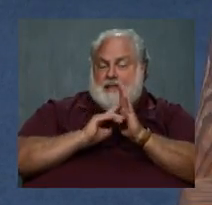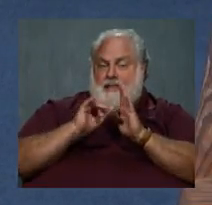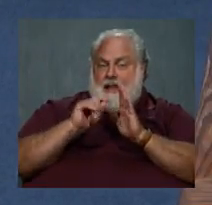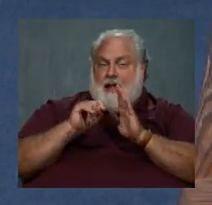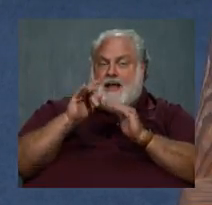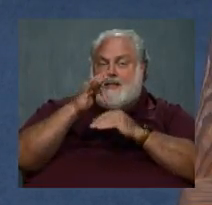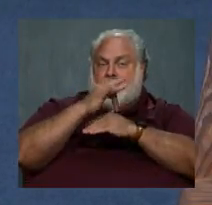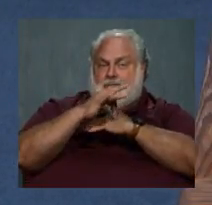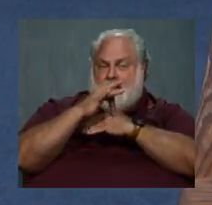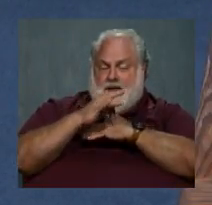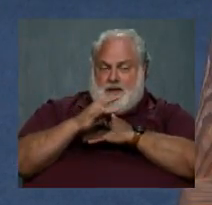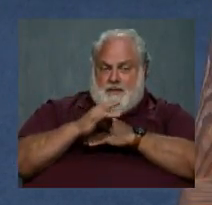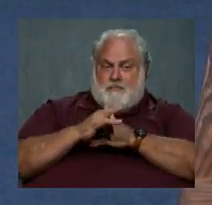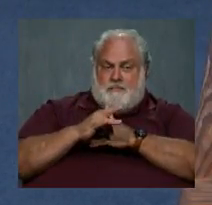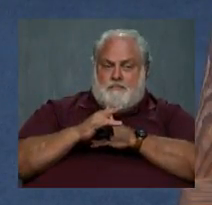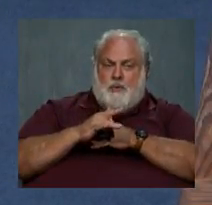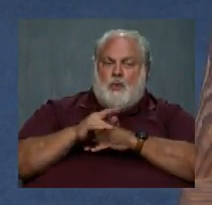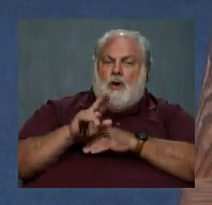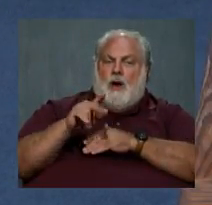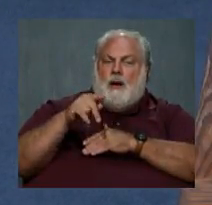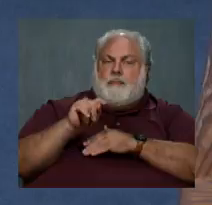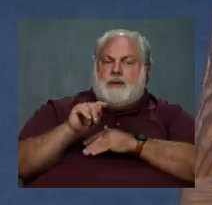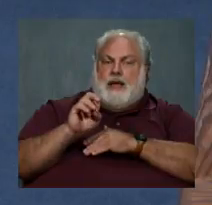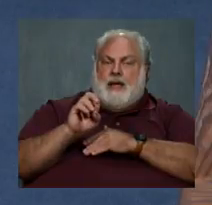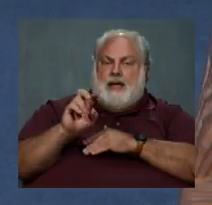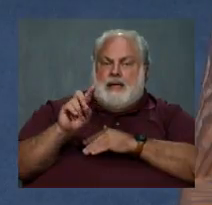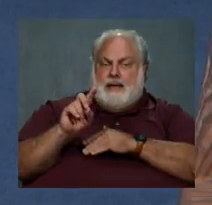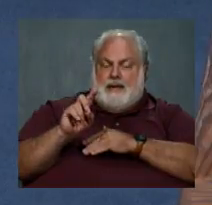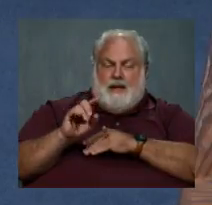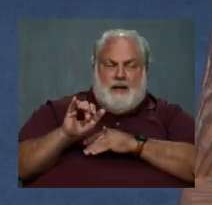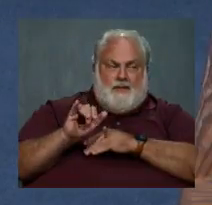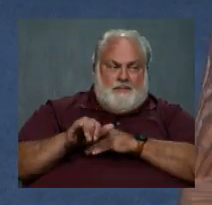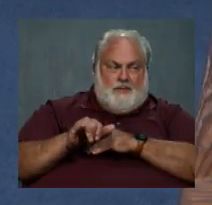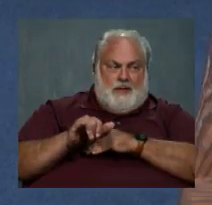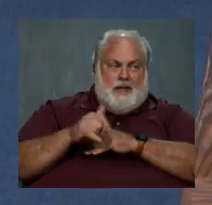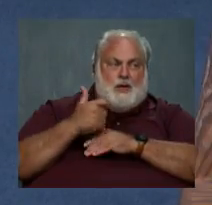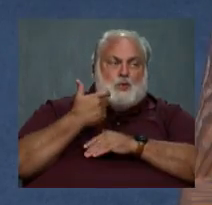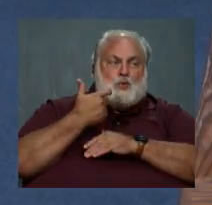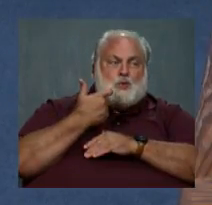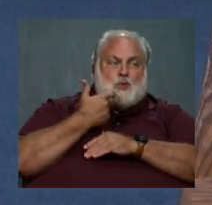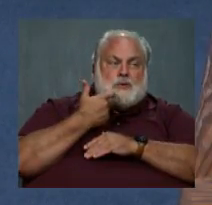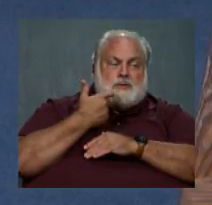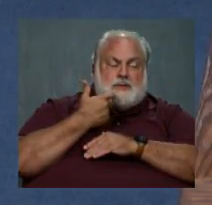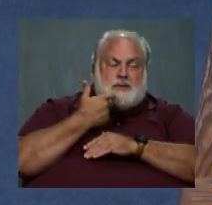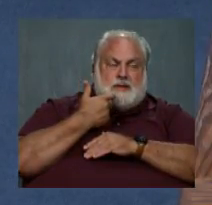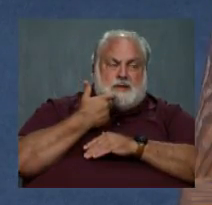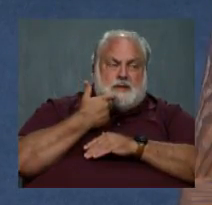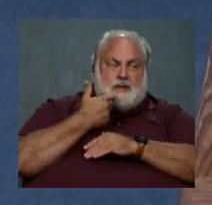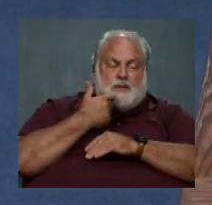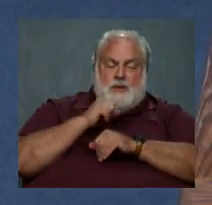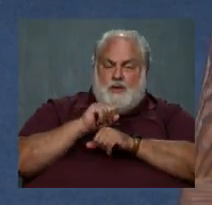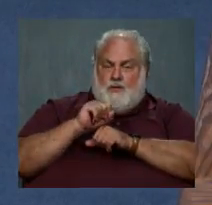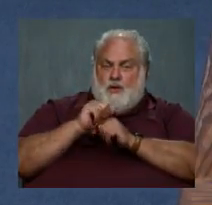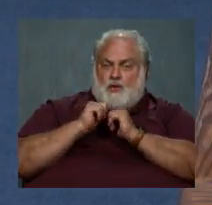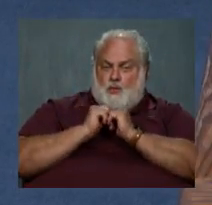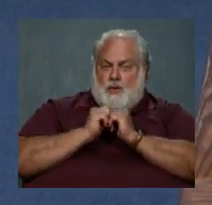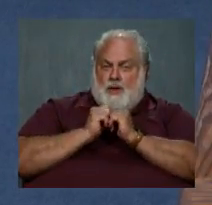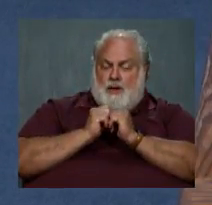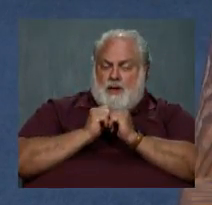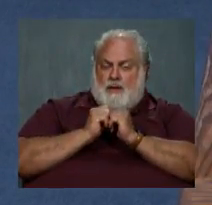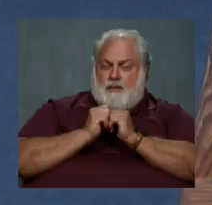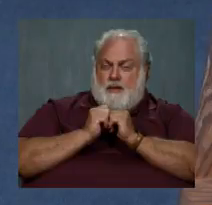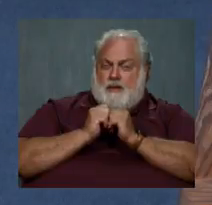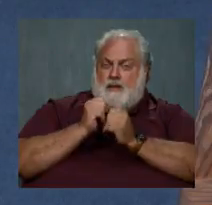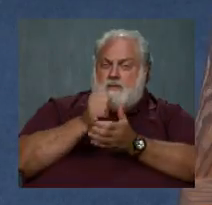vacant ones, but we'll give an updated list of that. And then recently, we have worked with a couple developers that